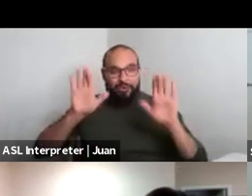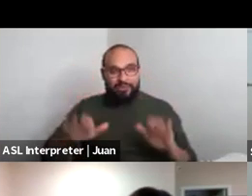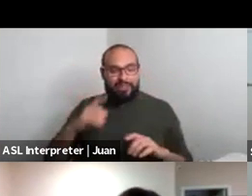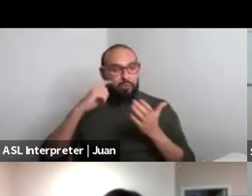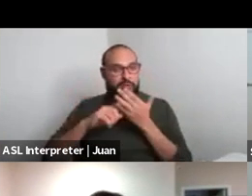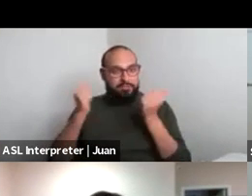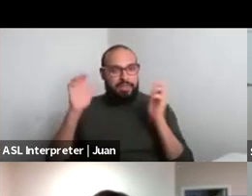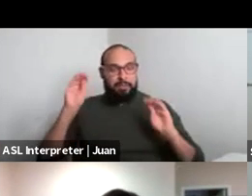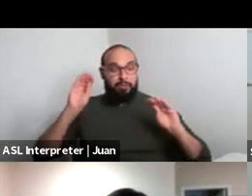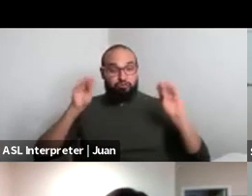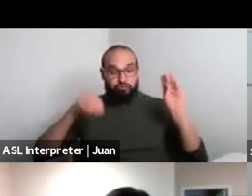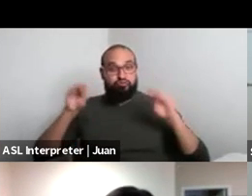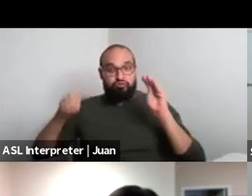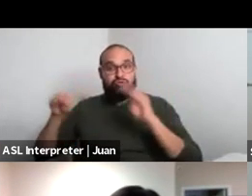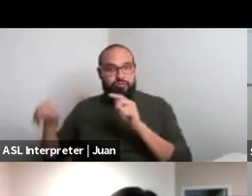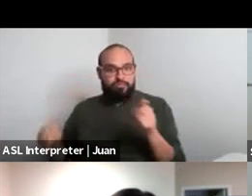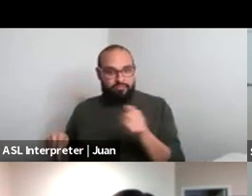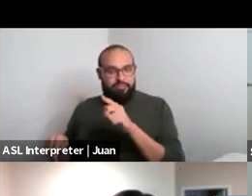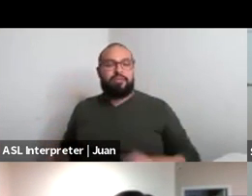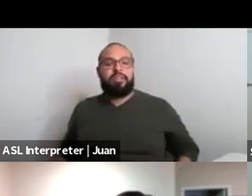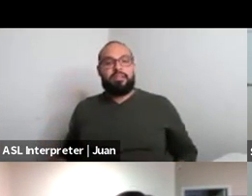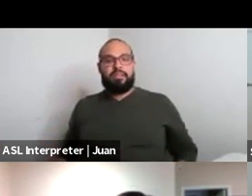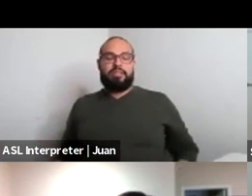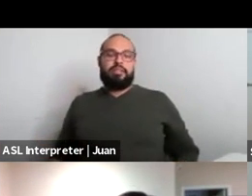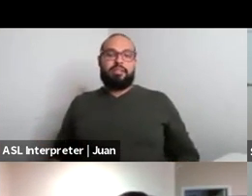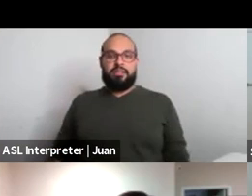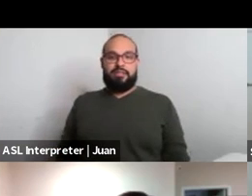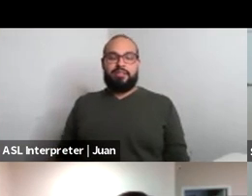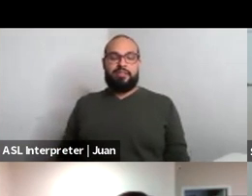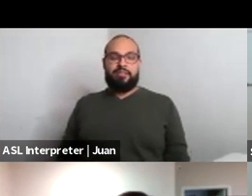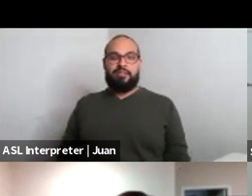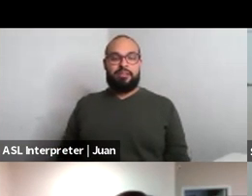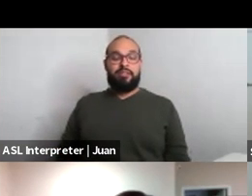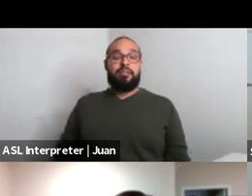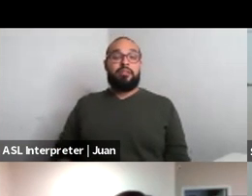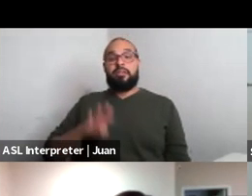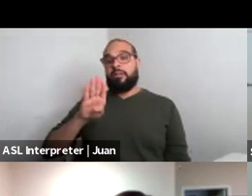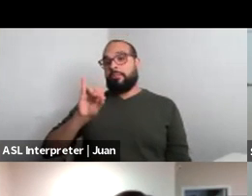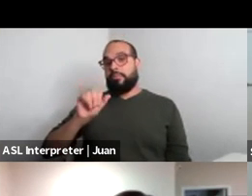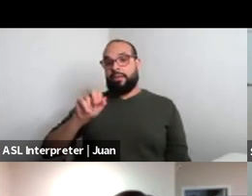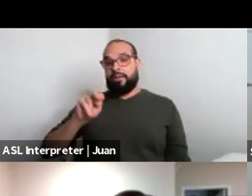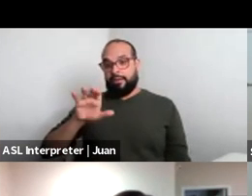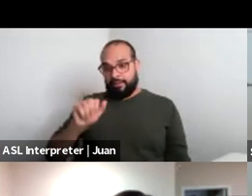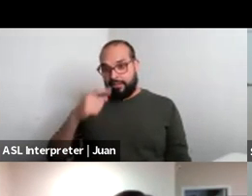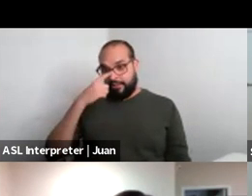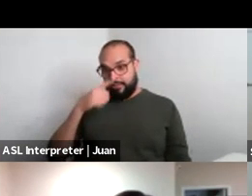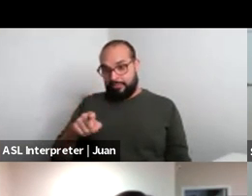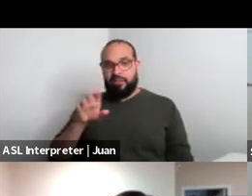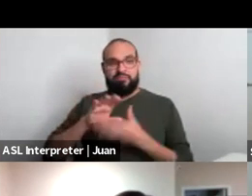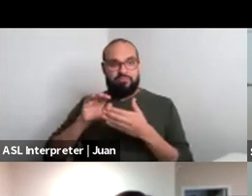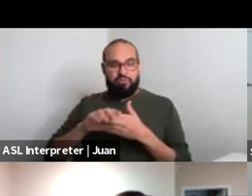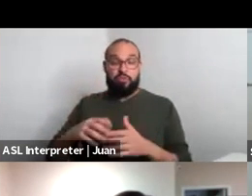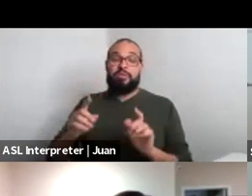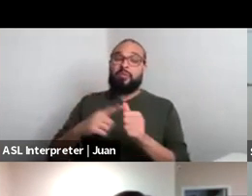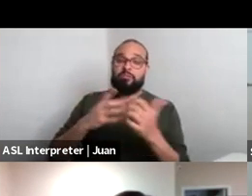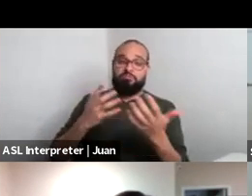nods. Okay. So Bianca, if Bianca can share, first of all, just really good work.